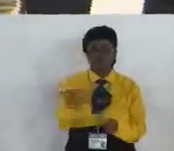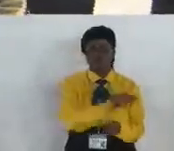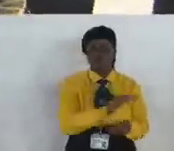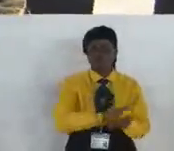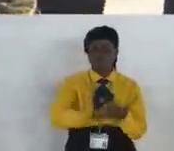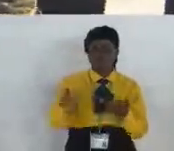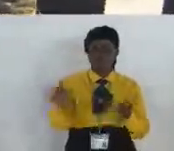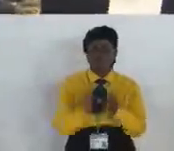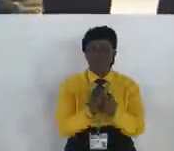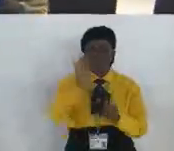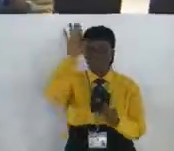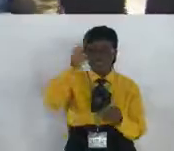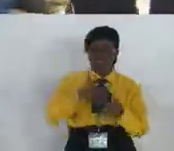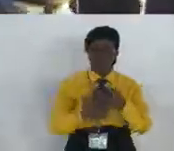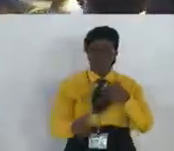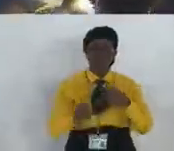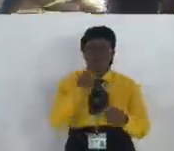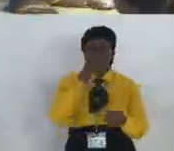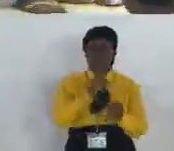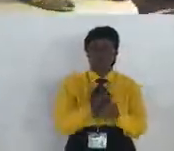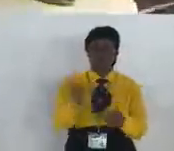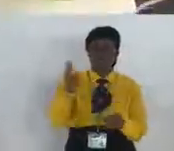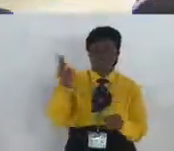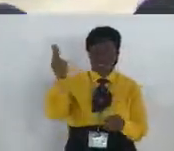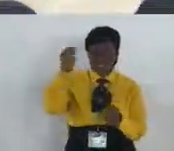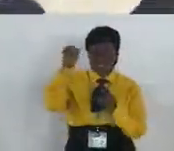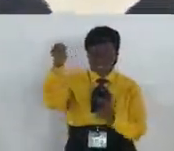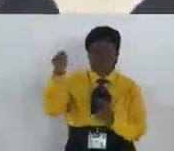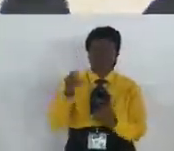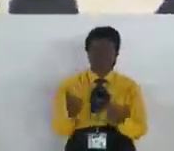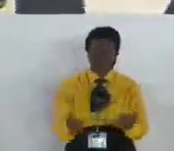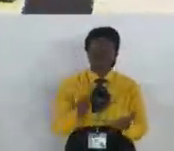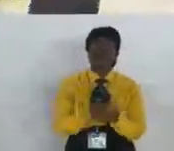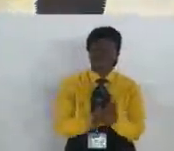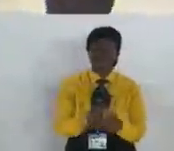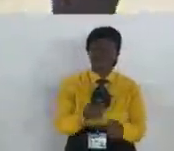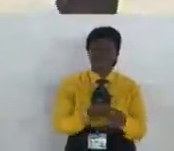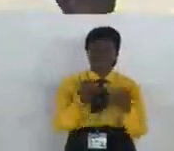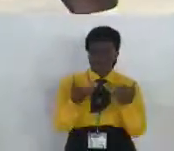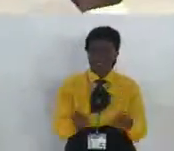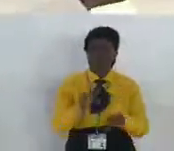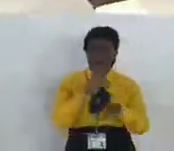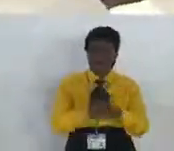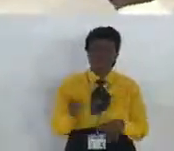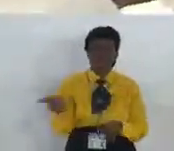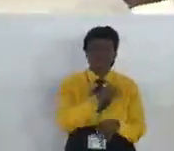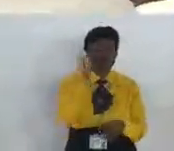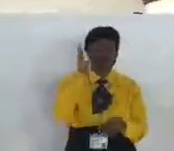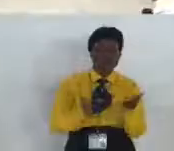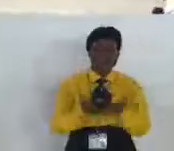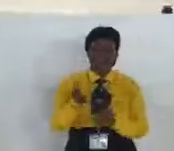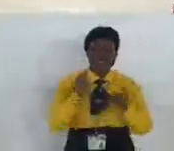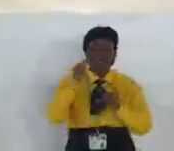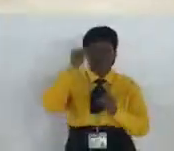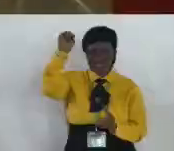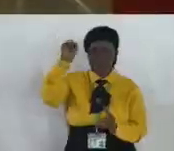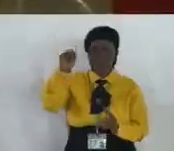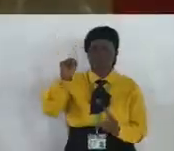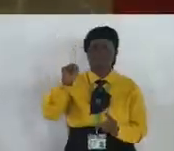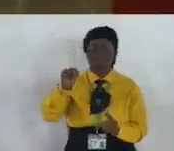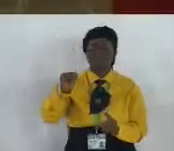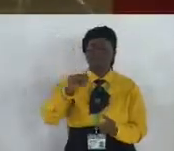him that from now on you will serve him and you will do his will for the rest of your life. And the rest of